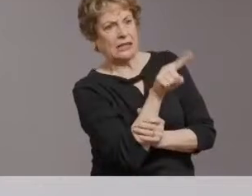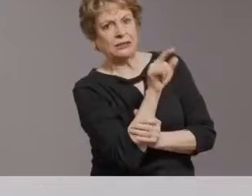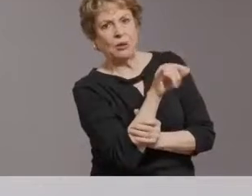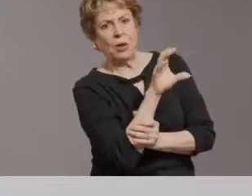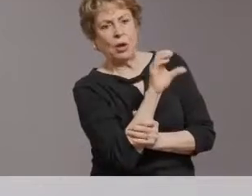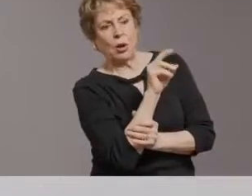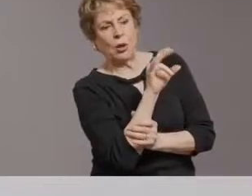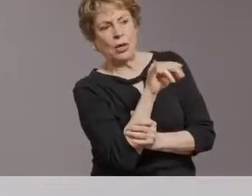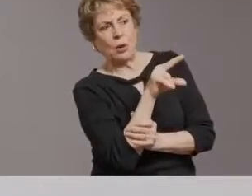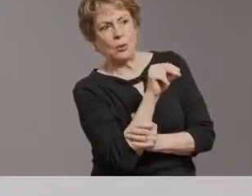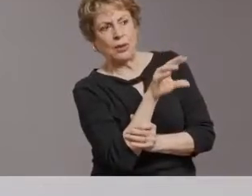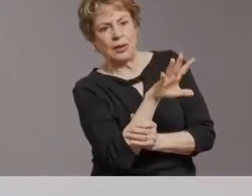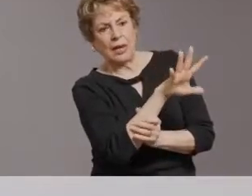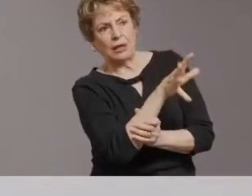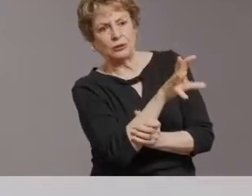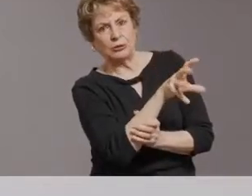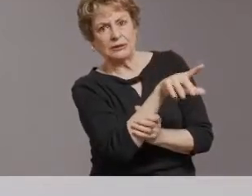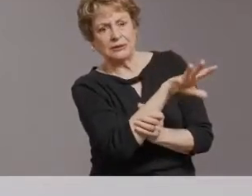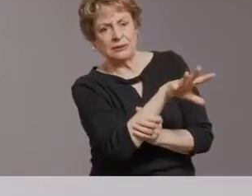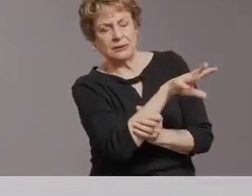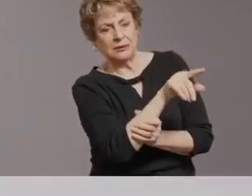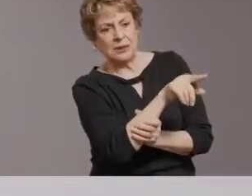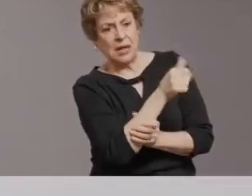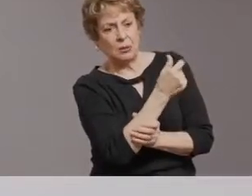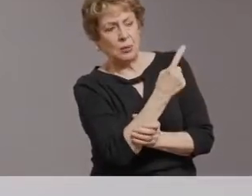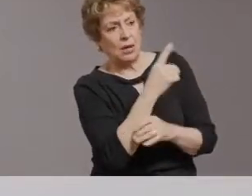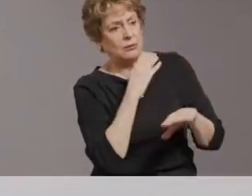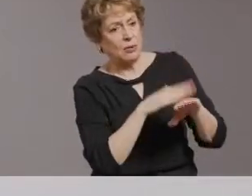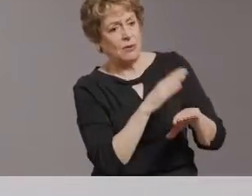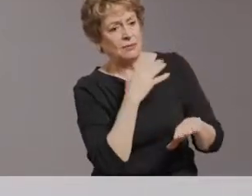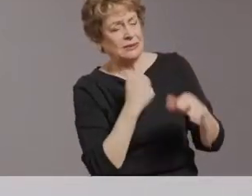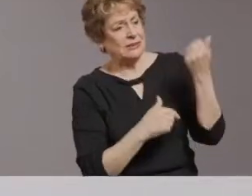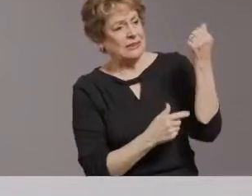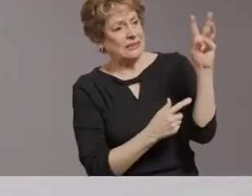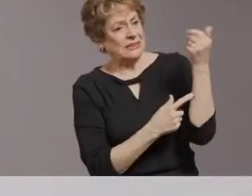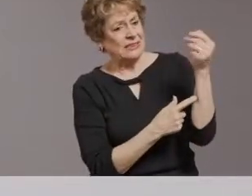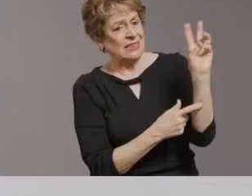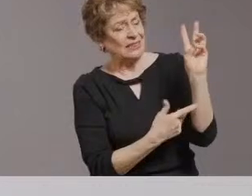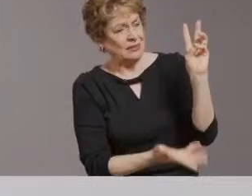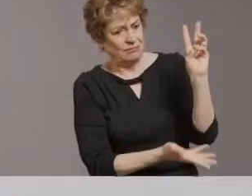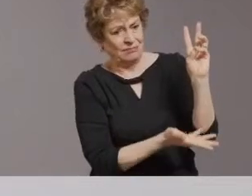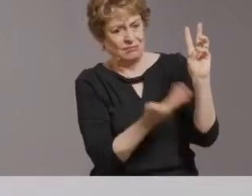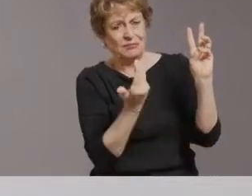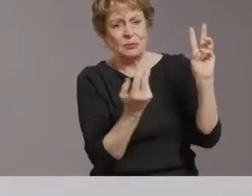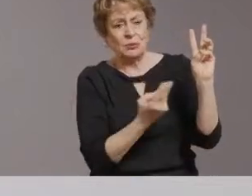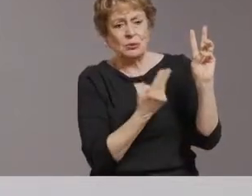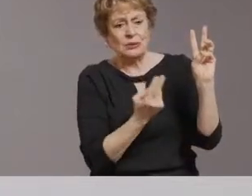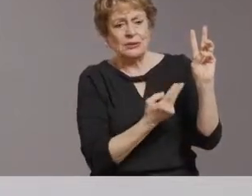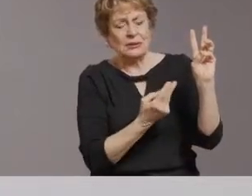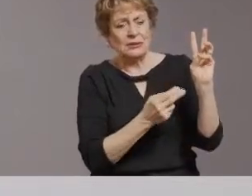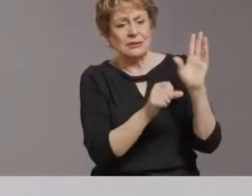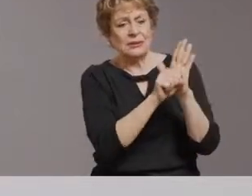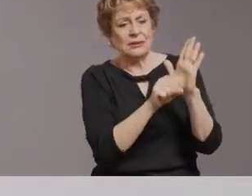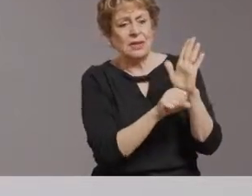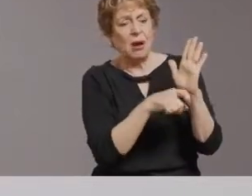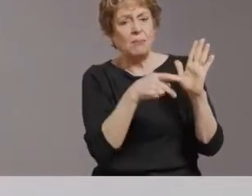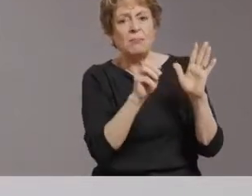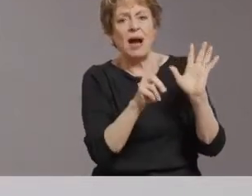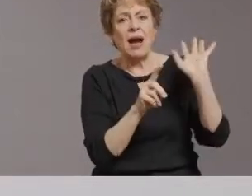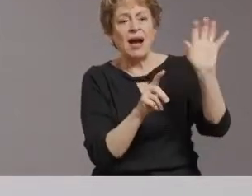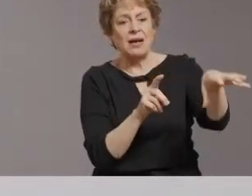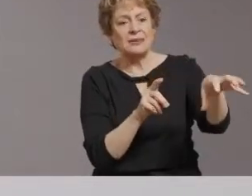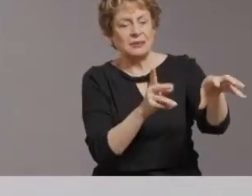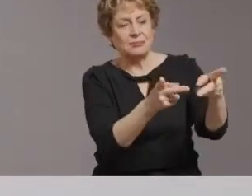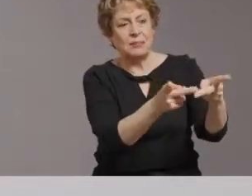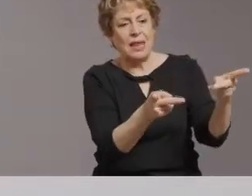of 16 to utilize the state pod sites. And so if there are community colleges that want to get vaccinated, they would be able to